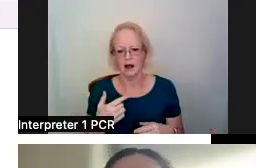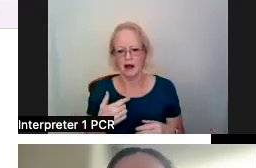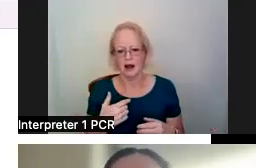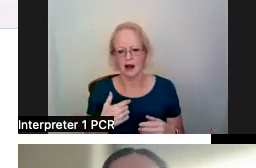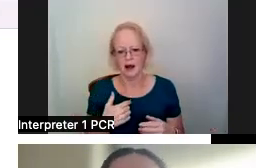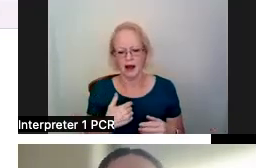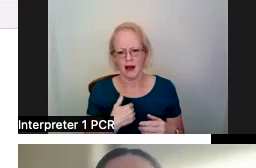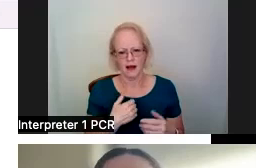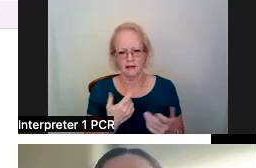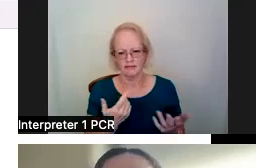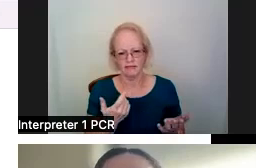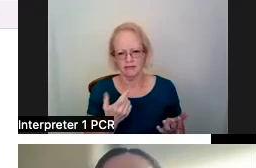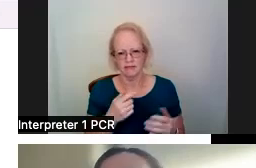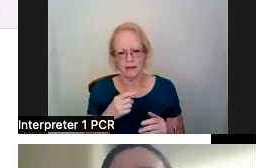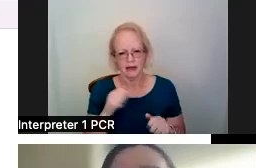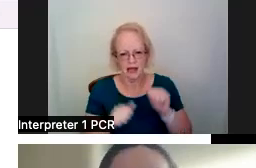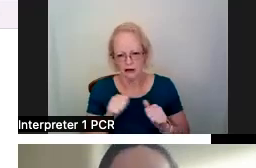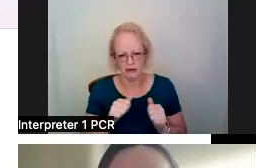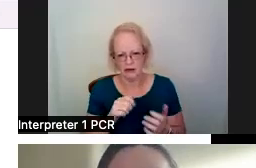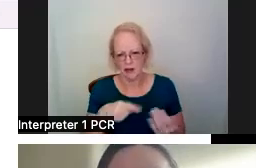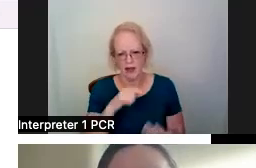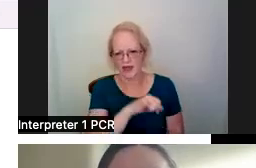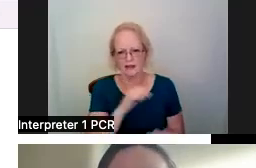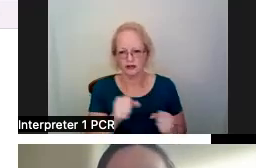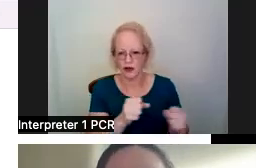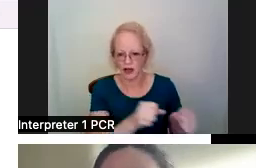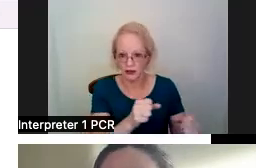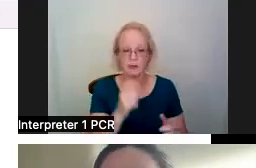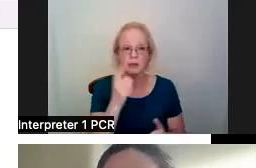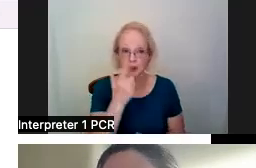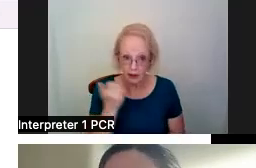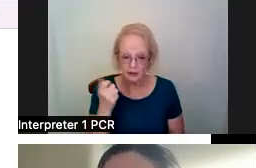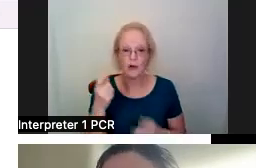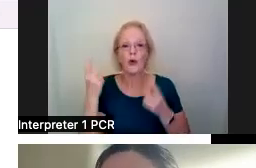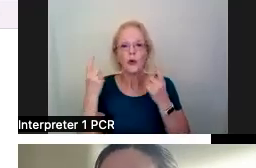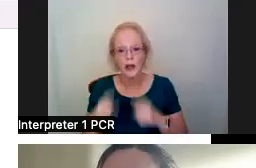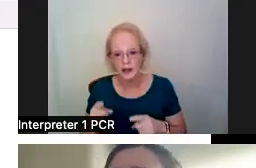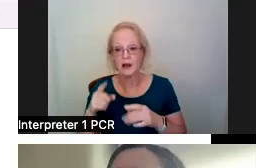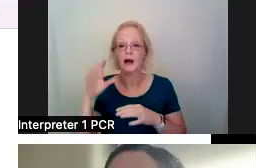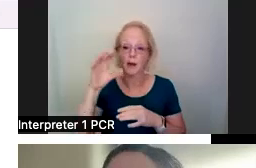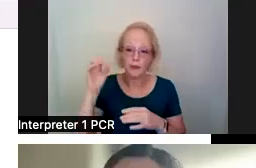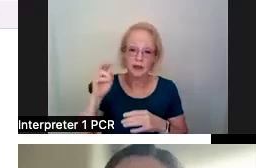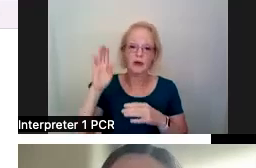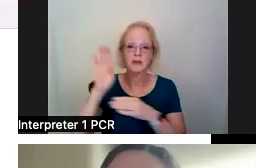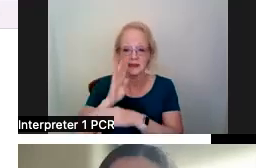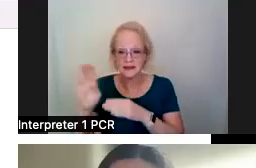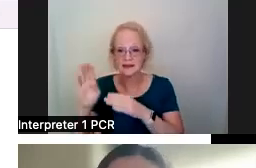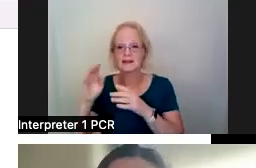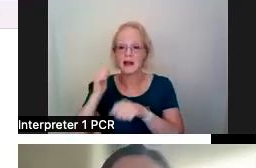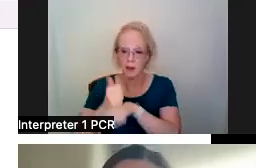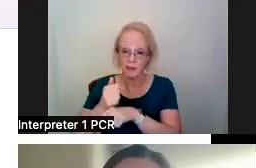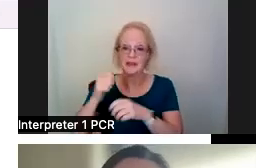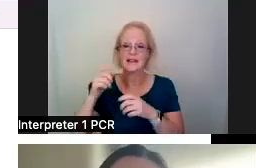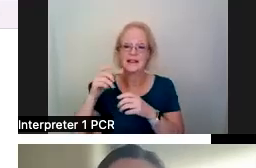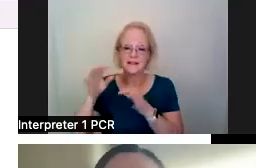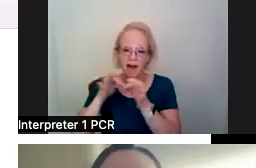is, because when institutions manage defined benefit pension plans and they had to keep